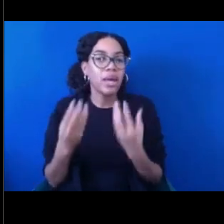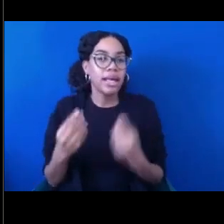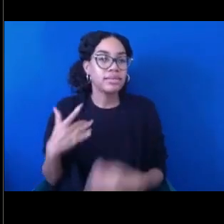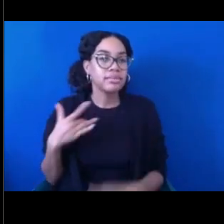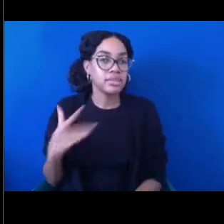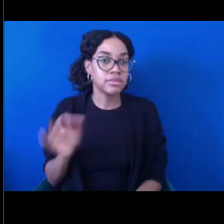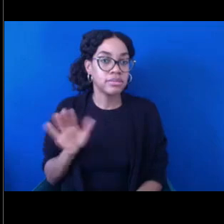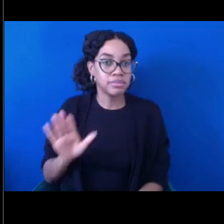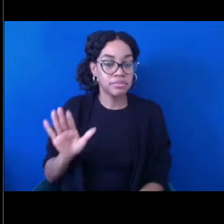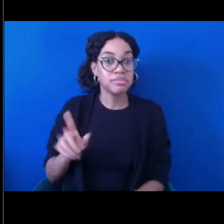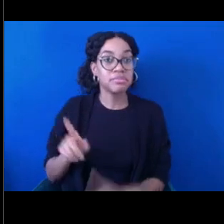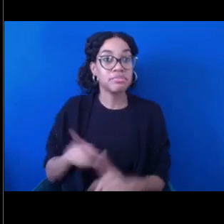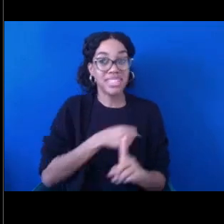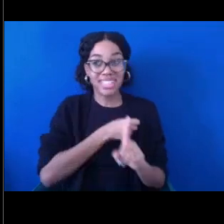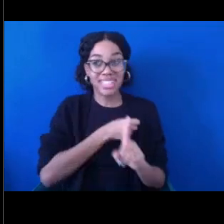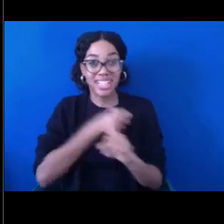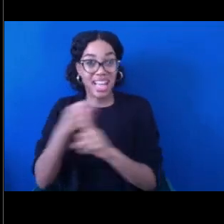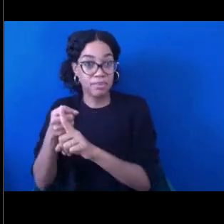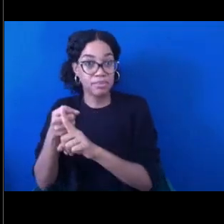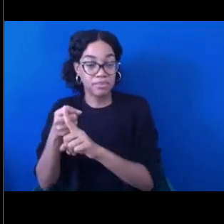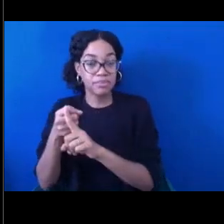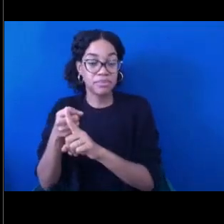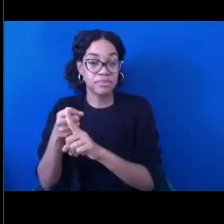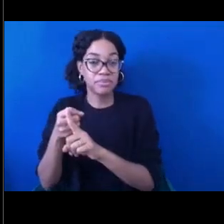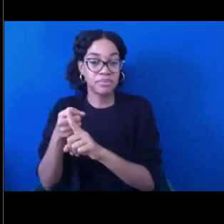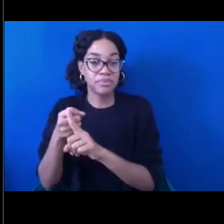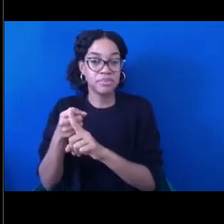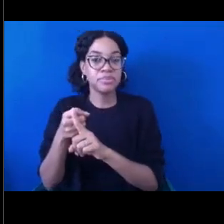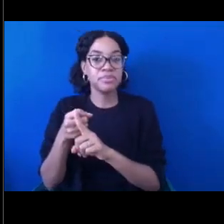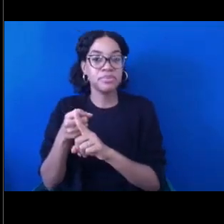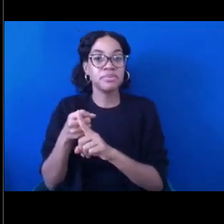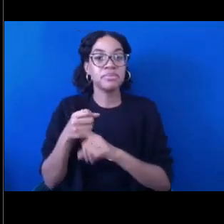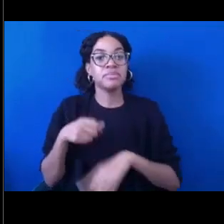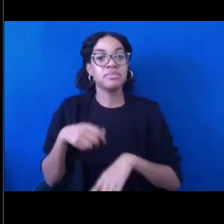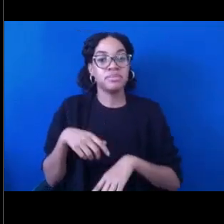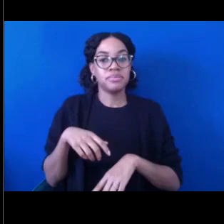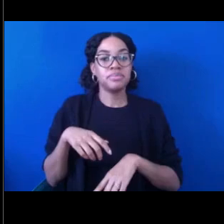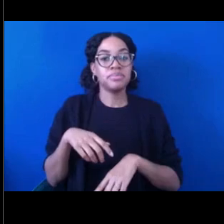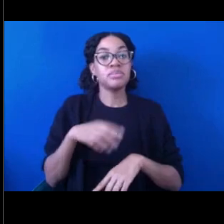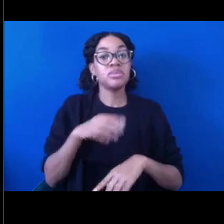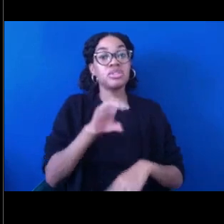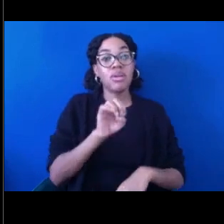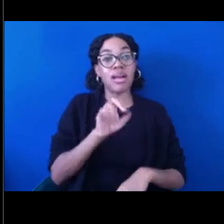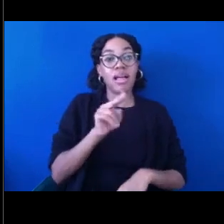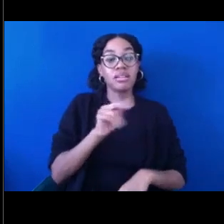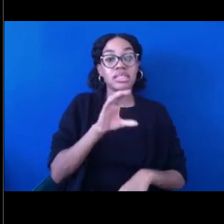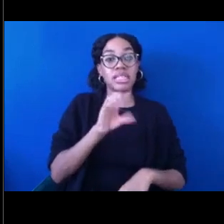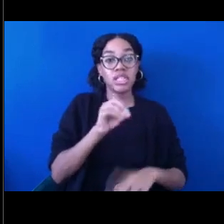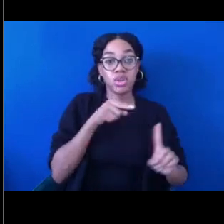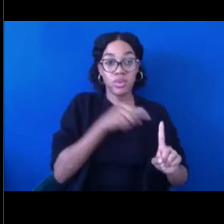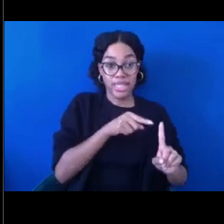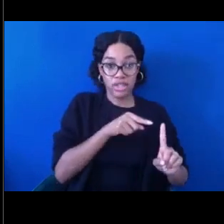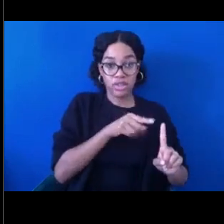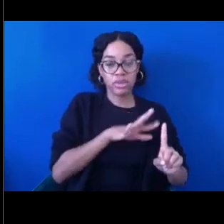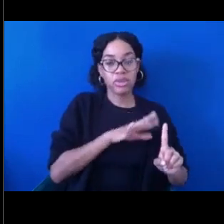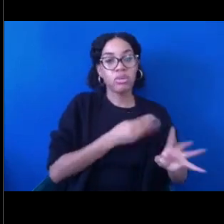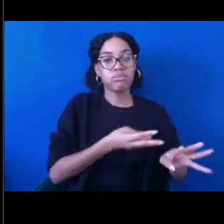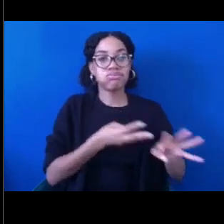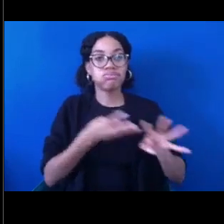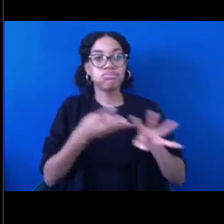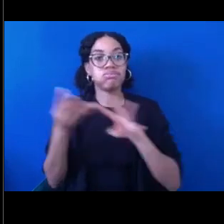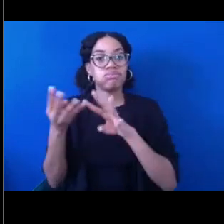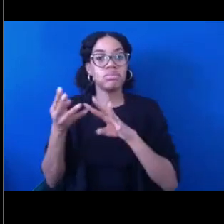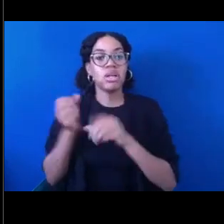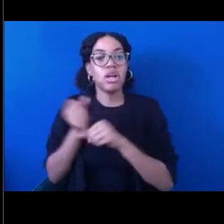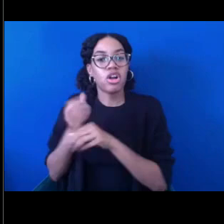but this is an indication of what you could expect, right? That this is a way things could go if you have an El Nino